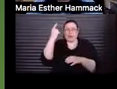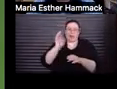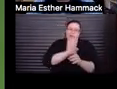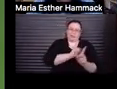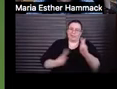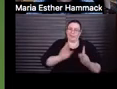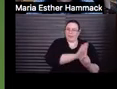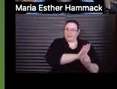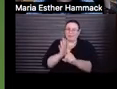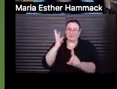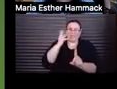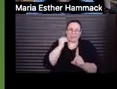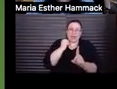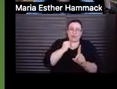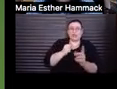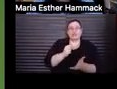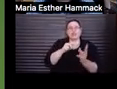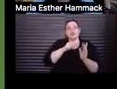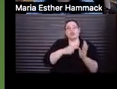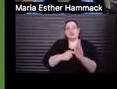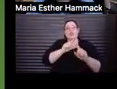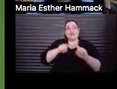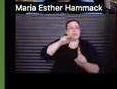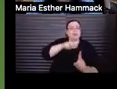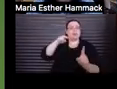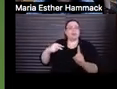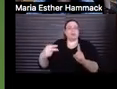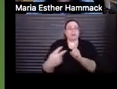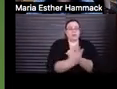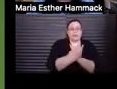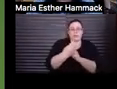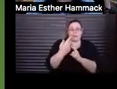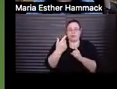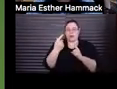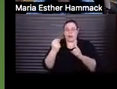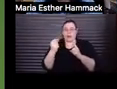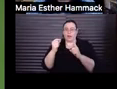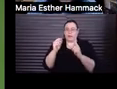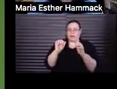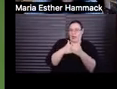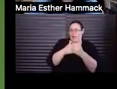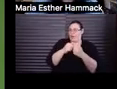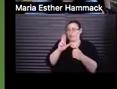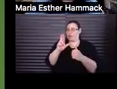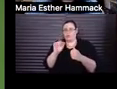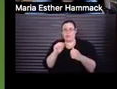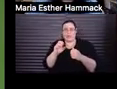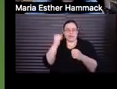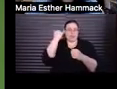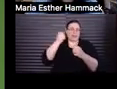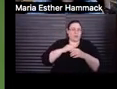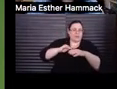bring forth different perspectives on the ways liberation was forged and shaped in North